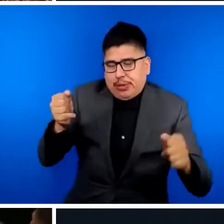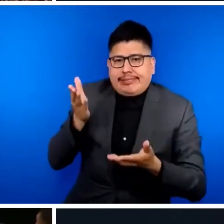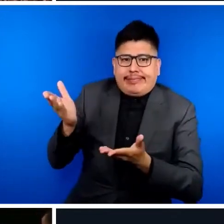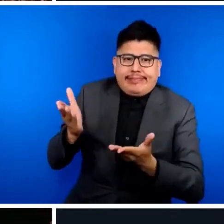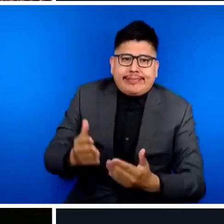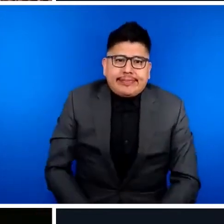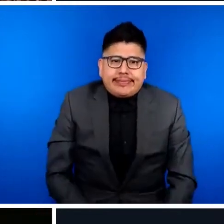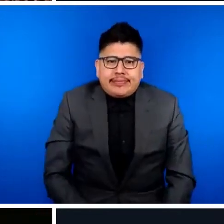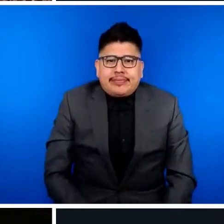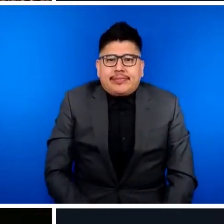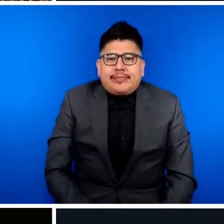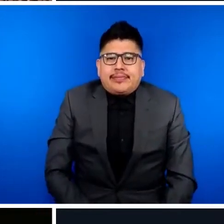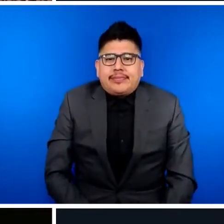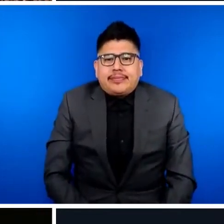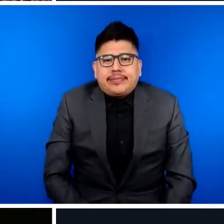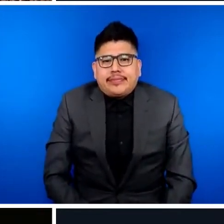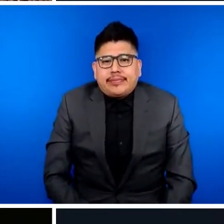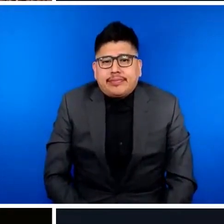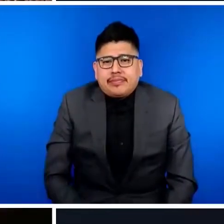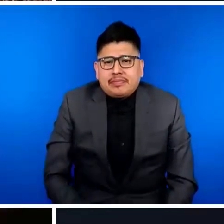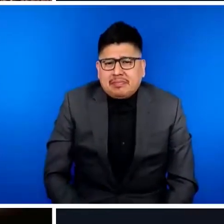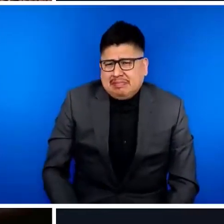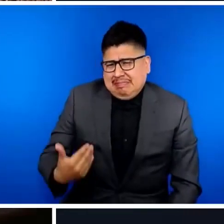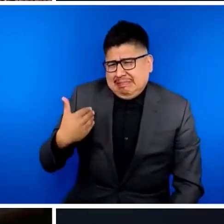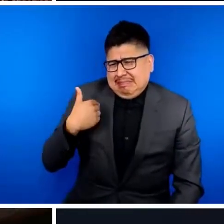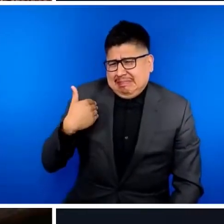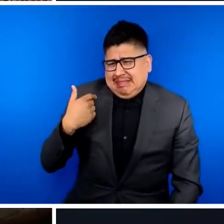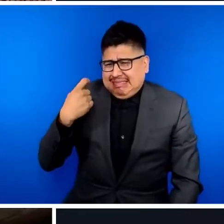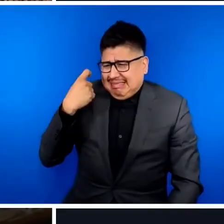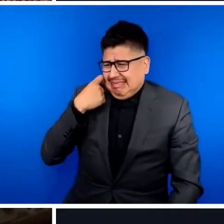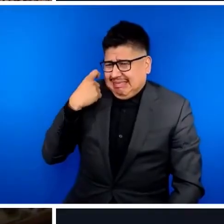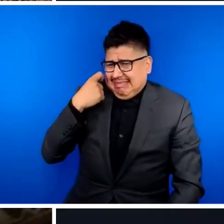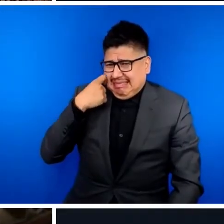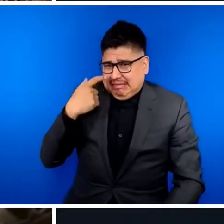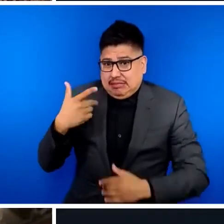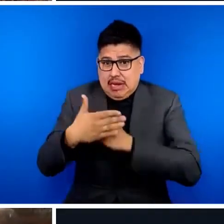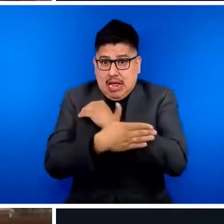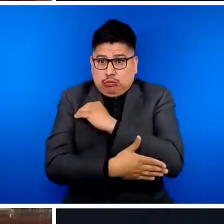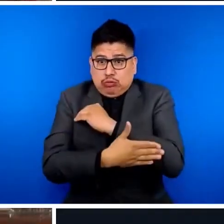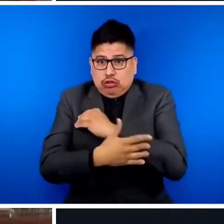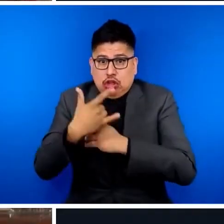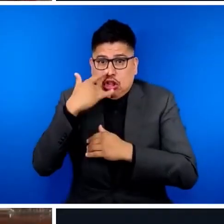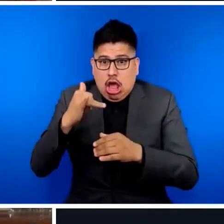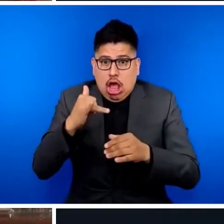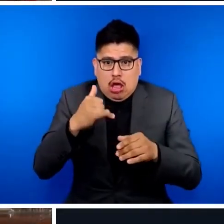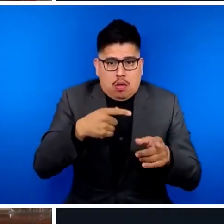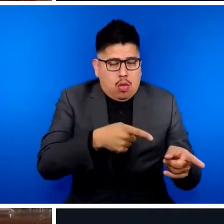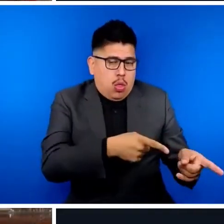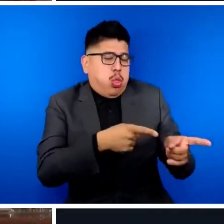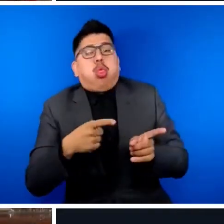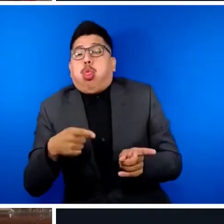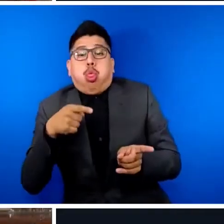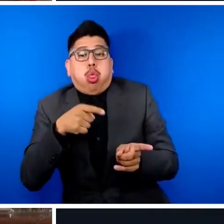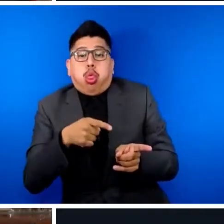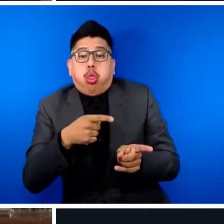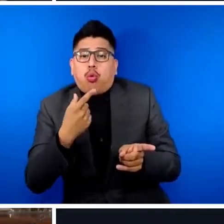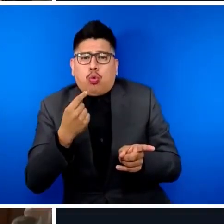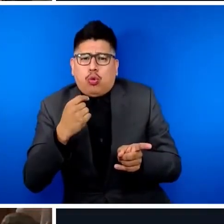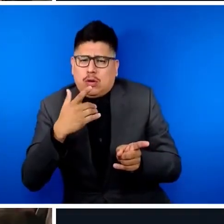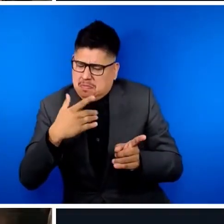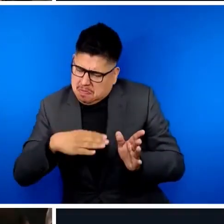A short time ago, we were a dead country. Now we are the hottest country anywhere in the world, the hottest.